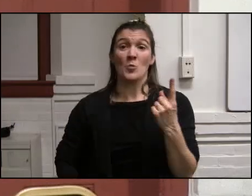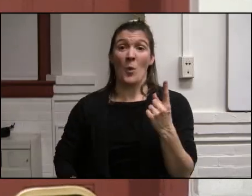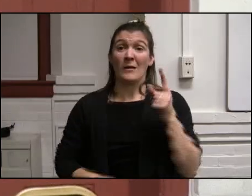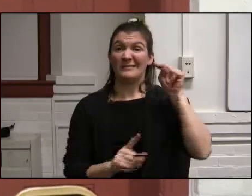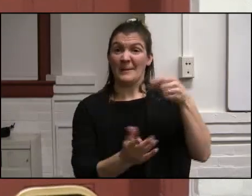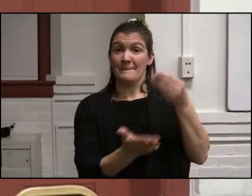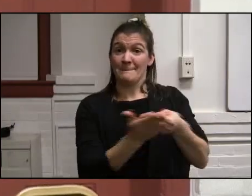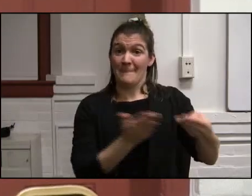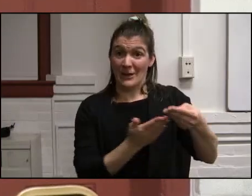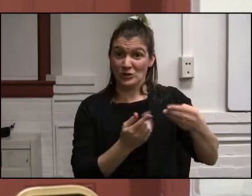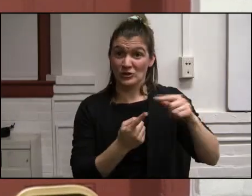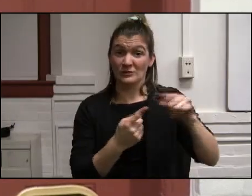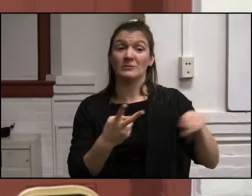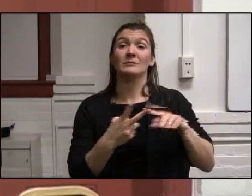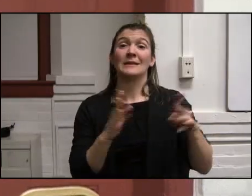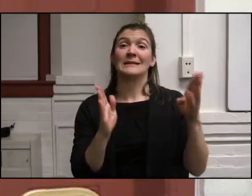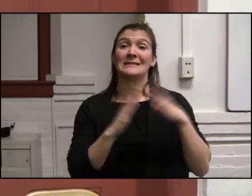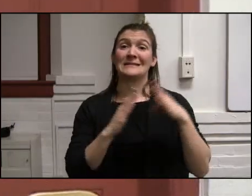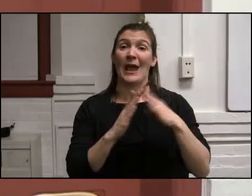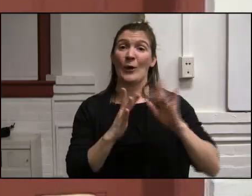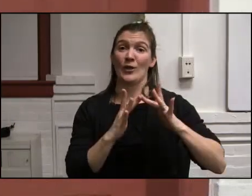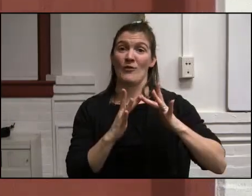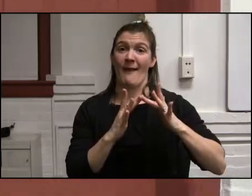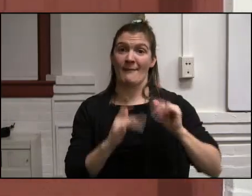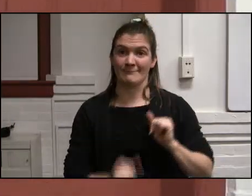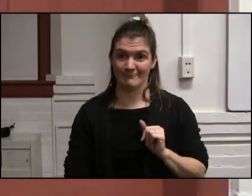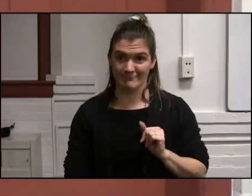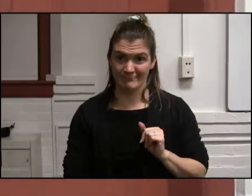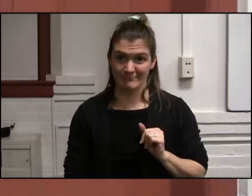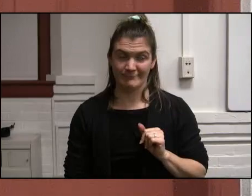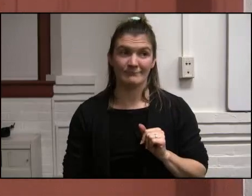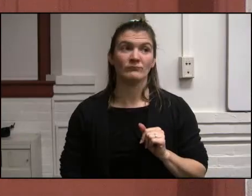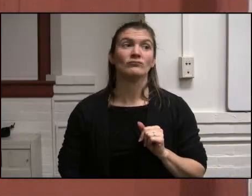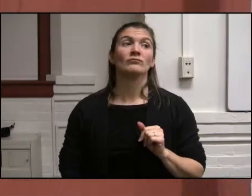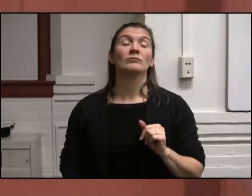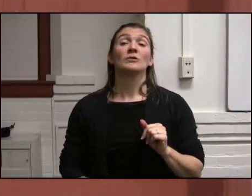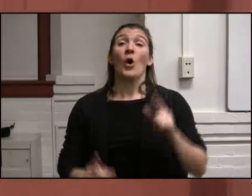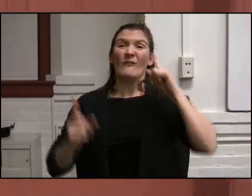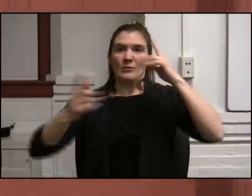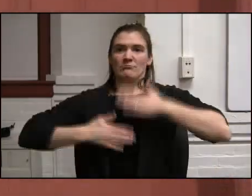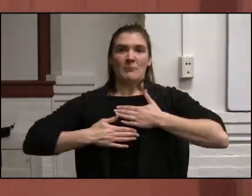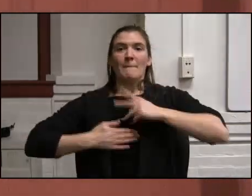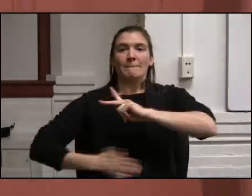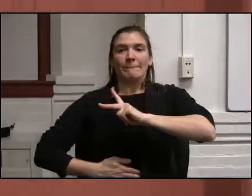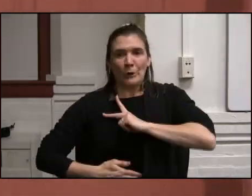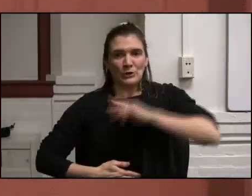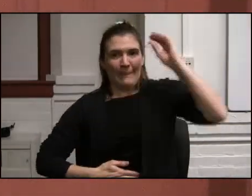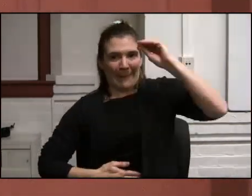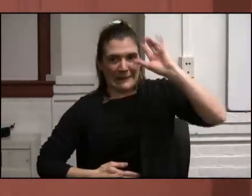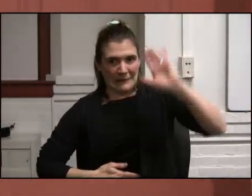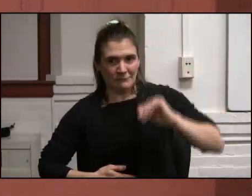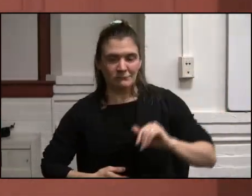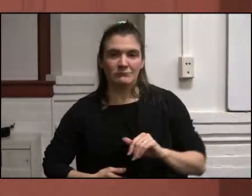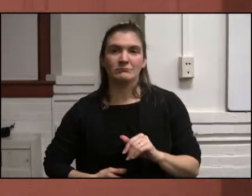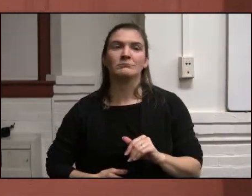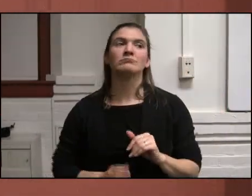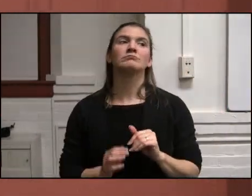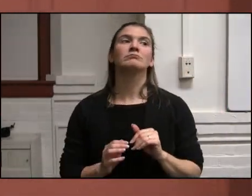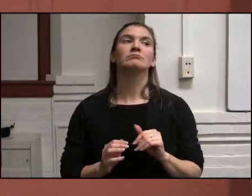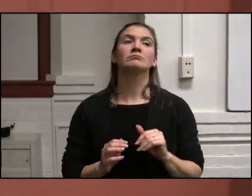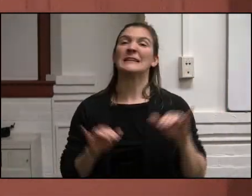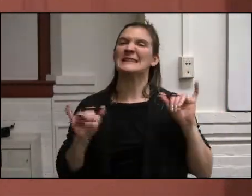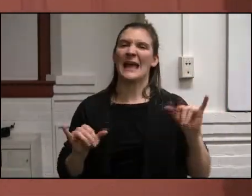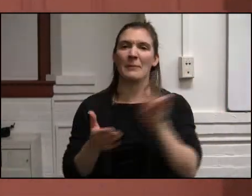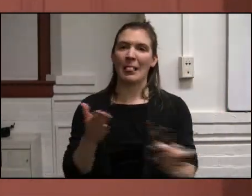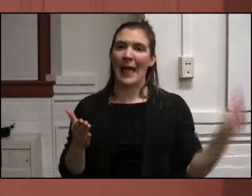budget and municipal broadband. And I just want to, speaking strictly for myself here, want to say that, as I said